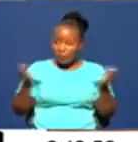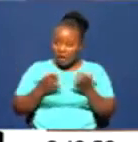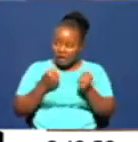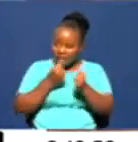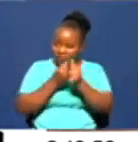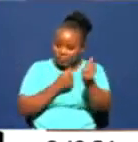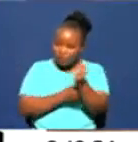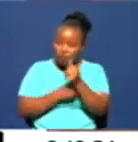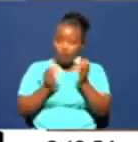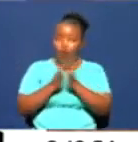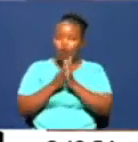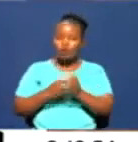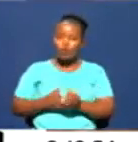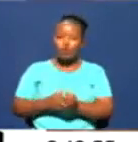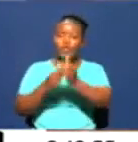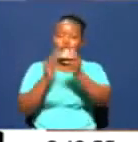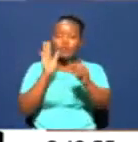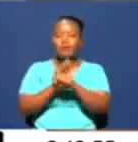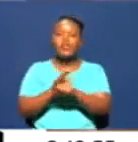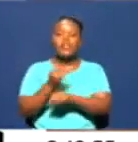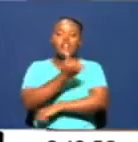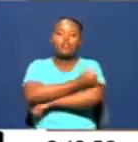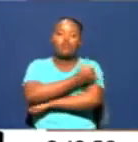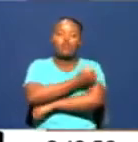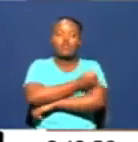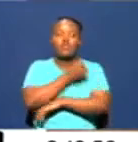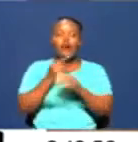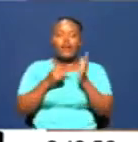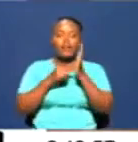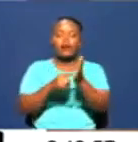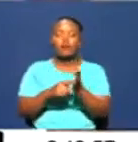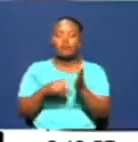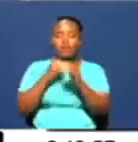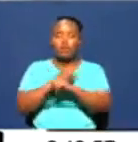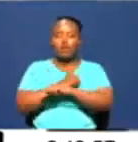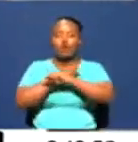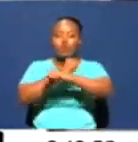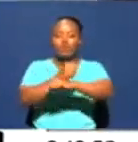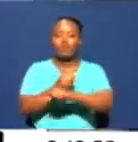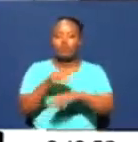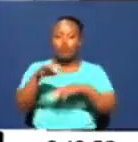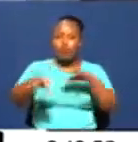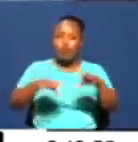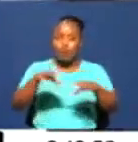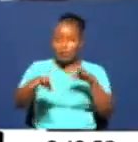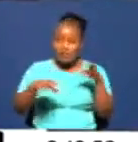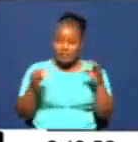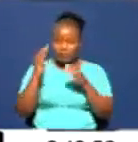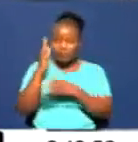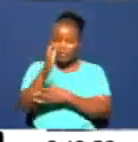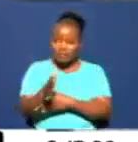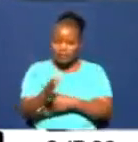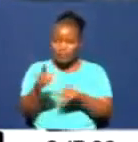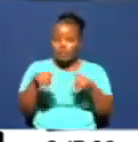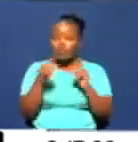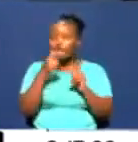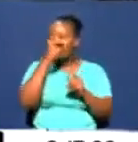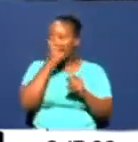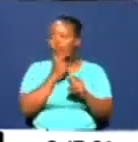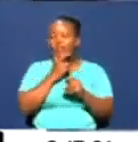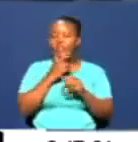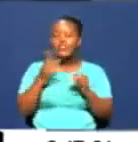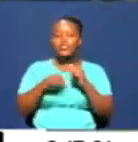of institutions, among them the conservation organization Wildlife Direct. He was 77 years old.